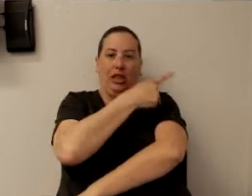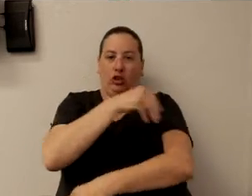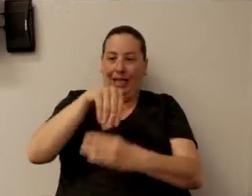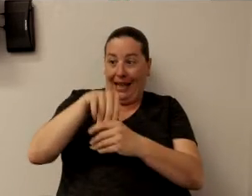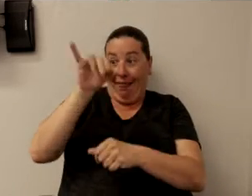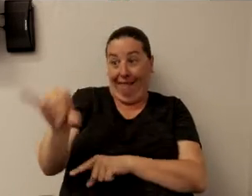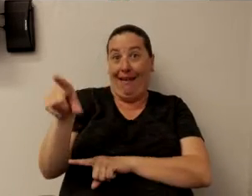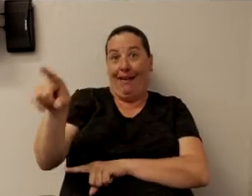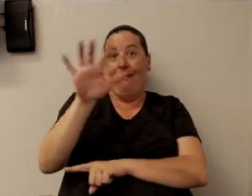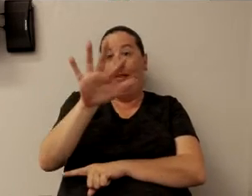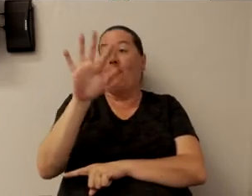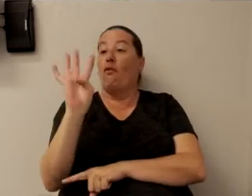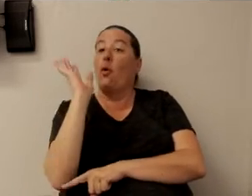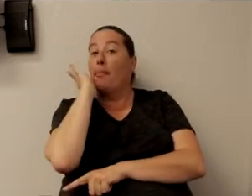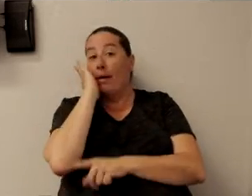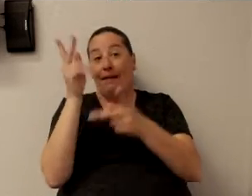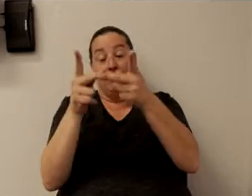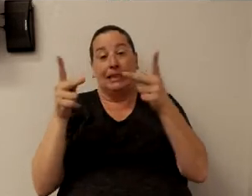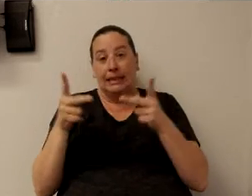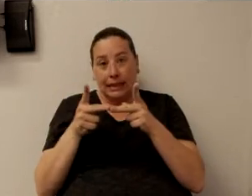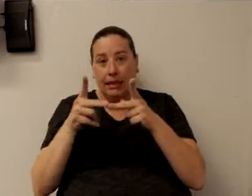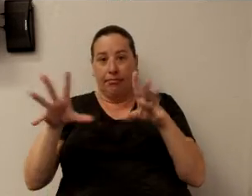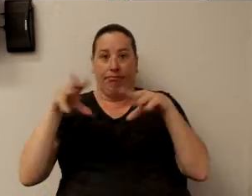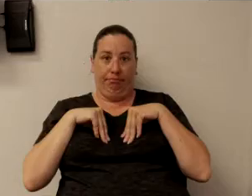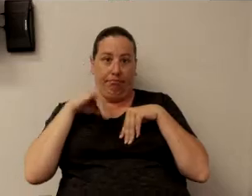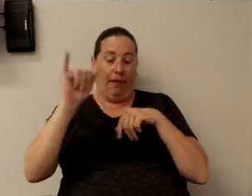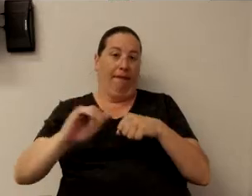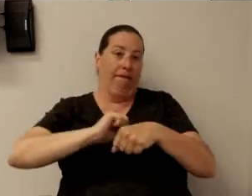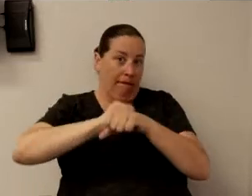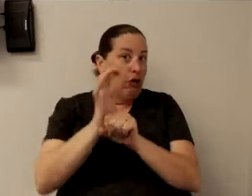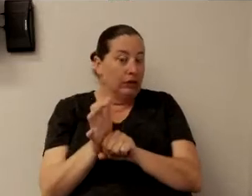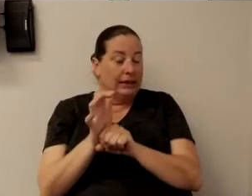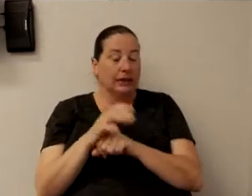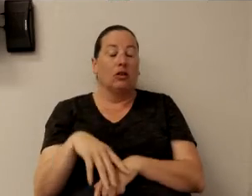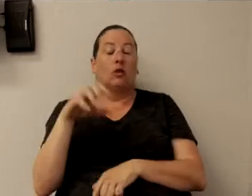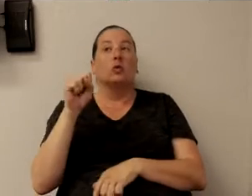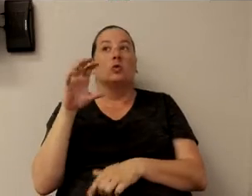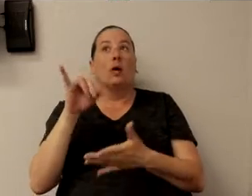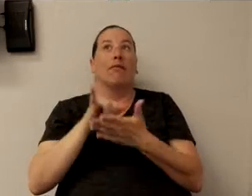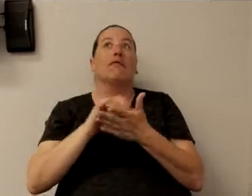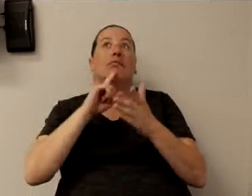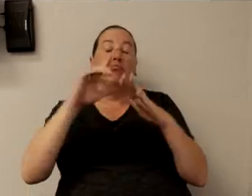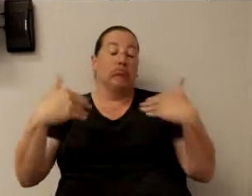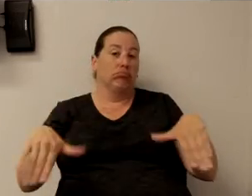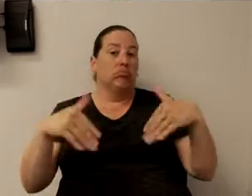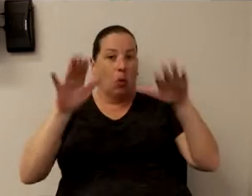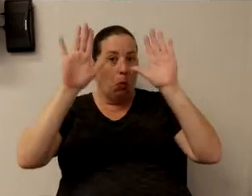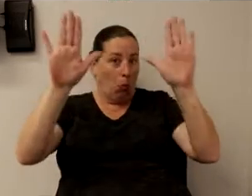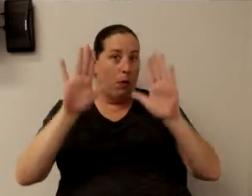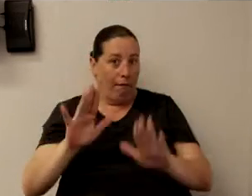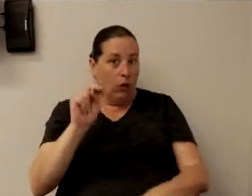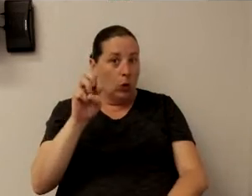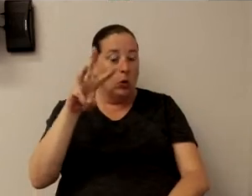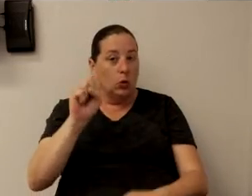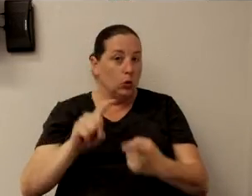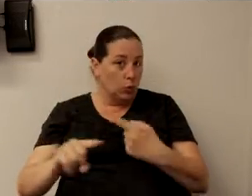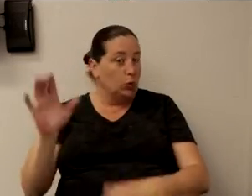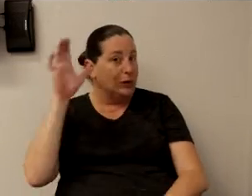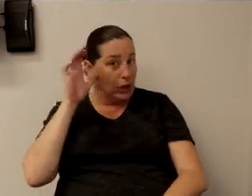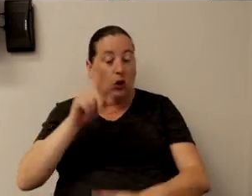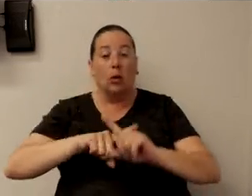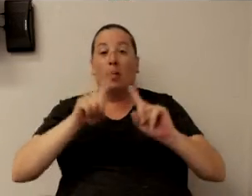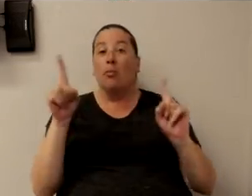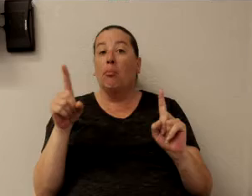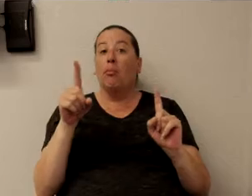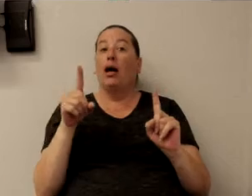54-bed facility contract the virus. So that's wonderful news to hear, but they're